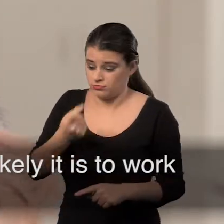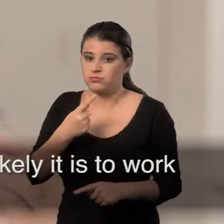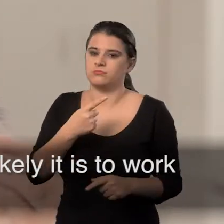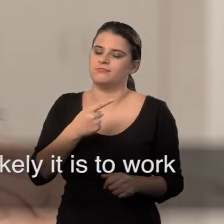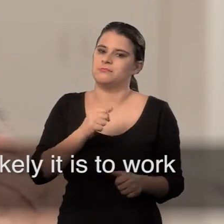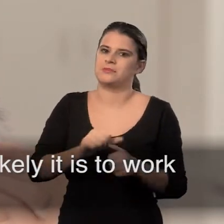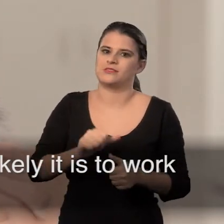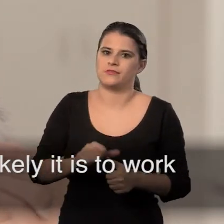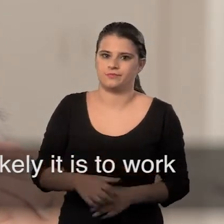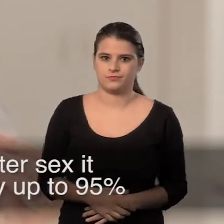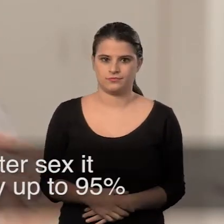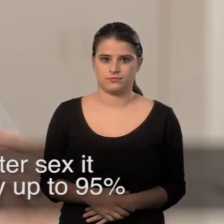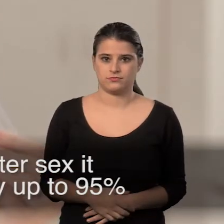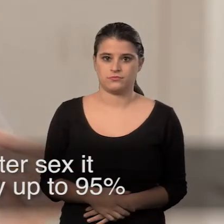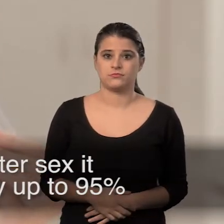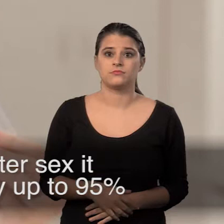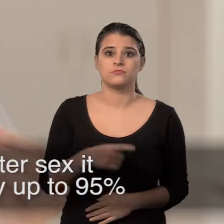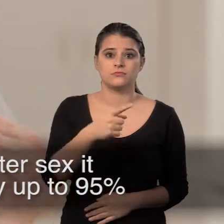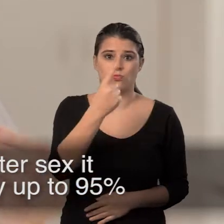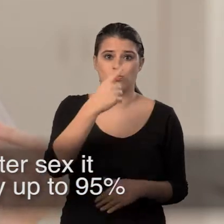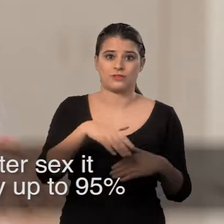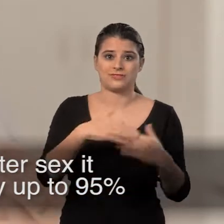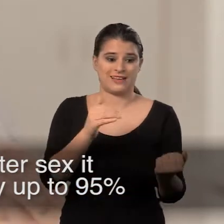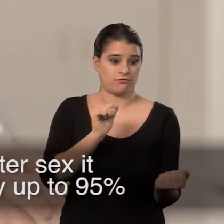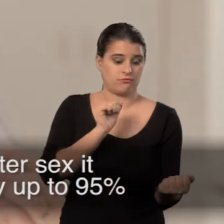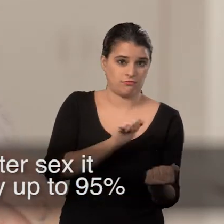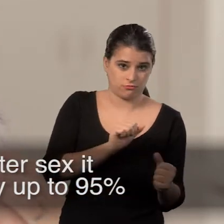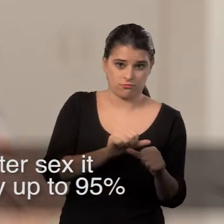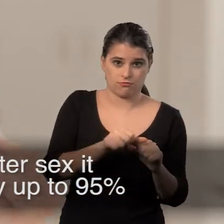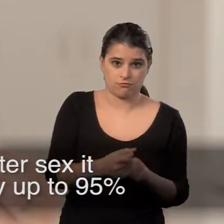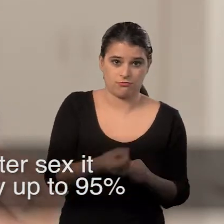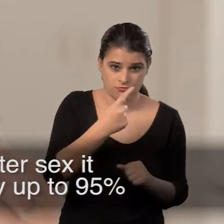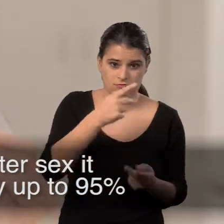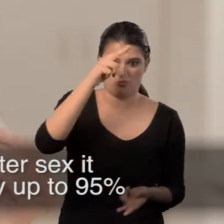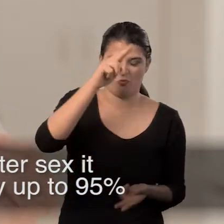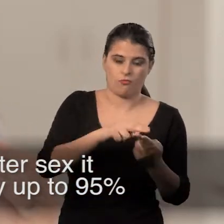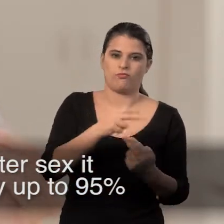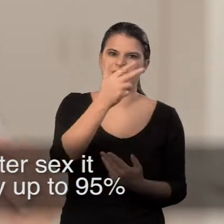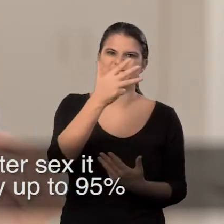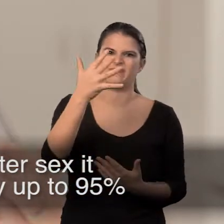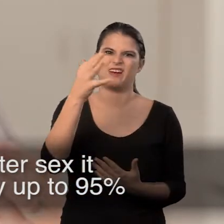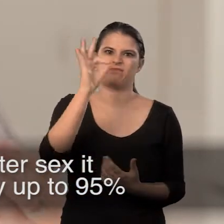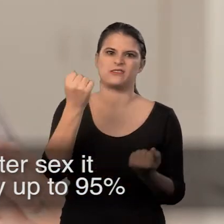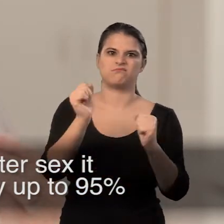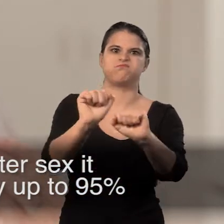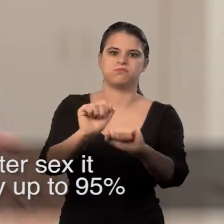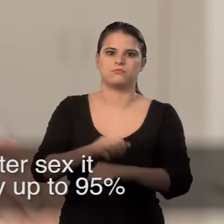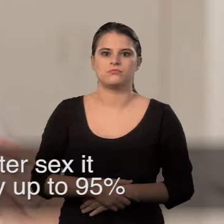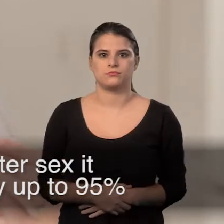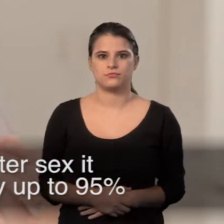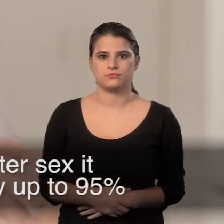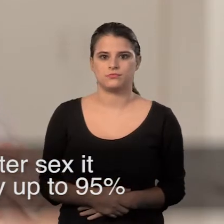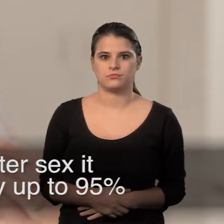more likely it is to work. If it is taken within 24 hours after sex, it reduces the risk of pregnancy by up